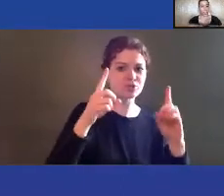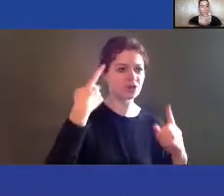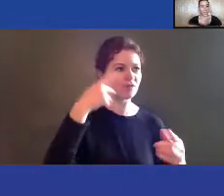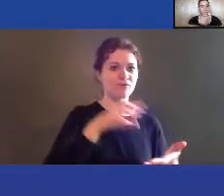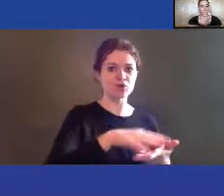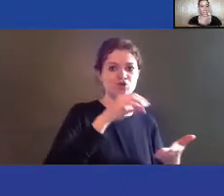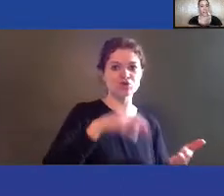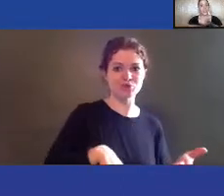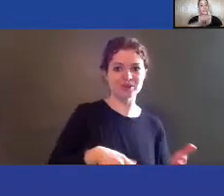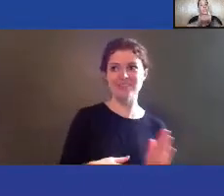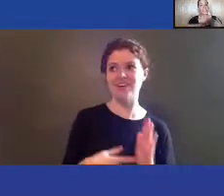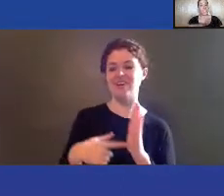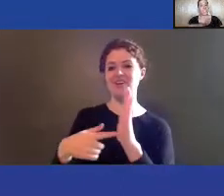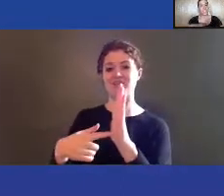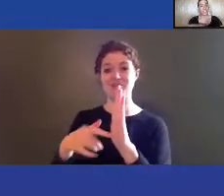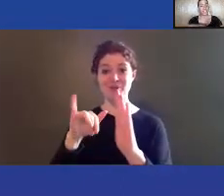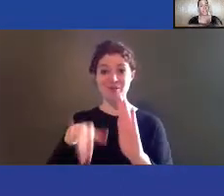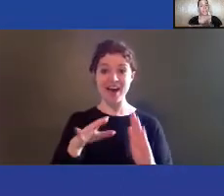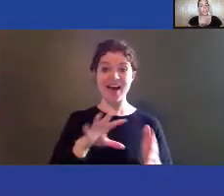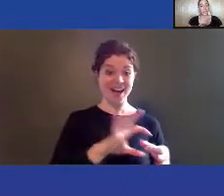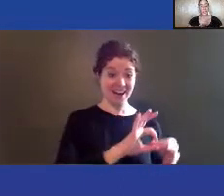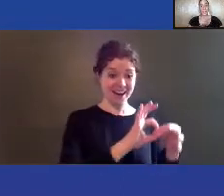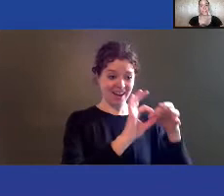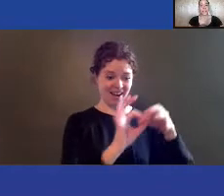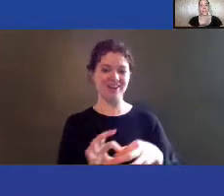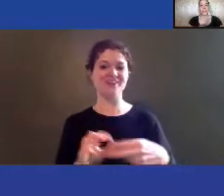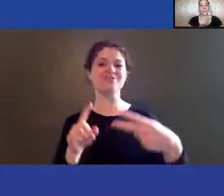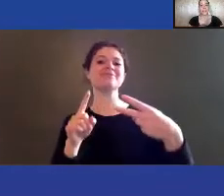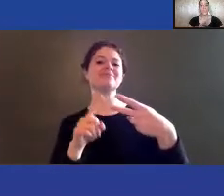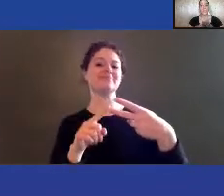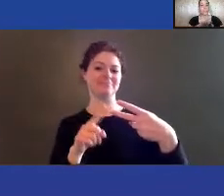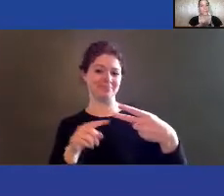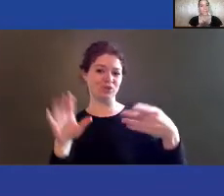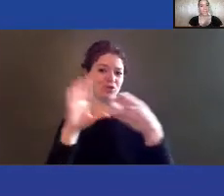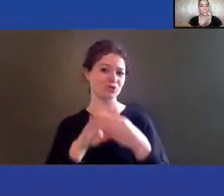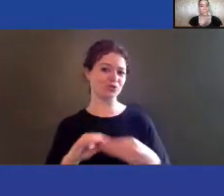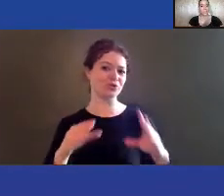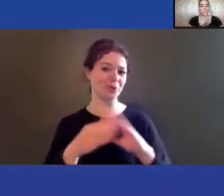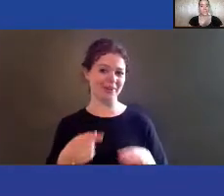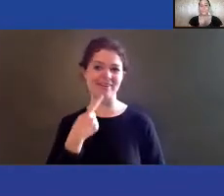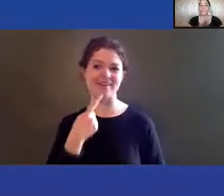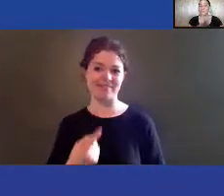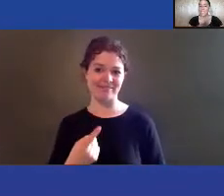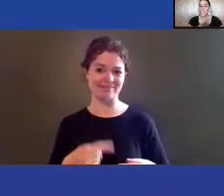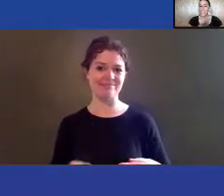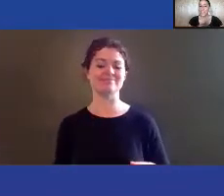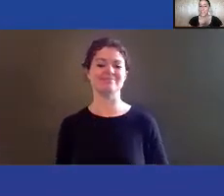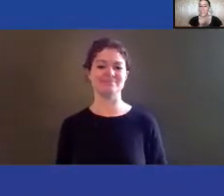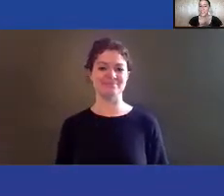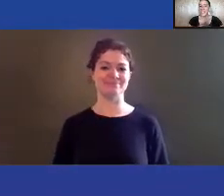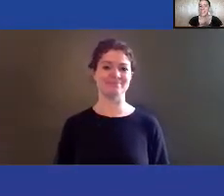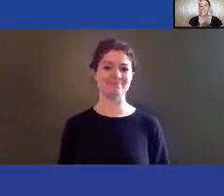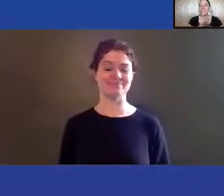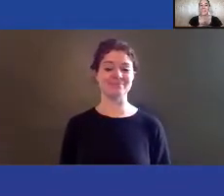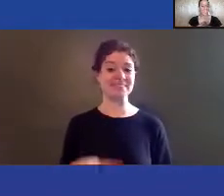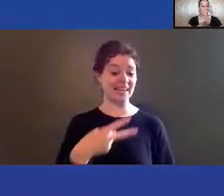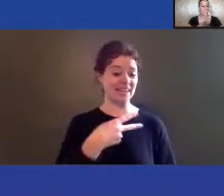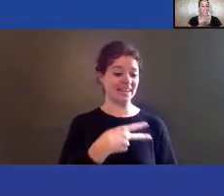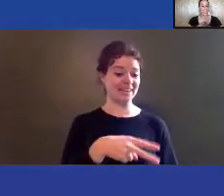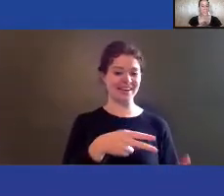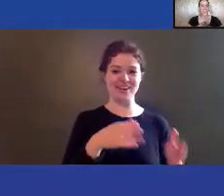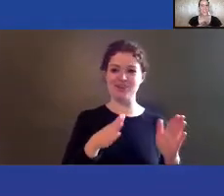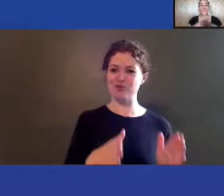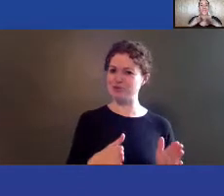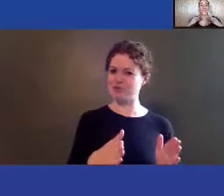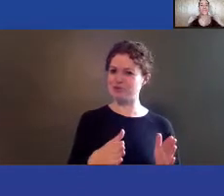piece of qualitative data sort of leads me into that second component of case making in storytelling. Dancers are storytellers by